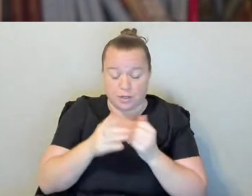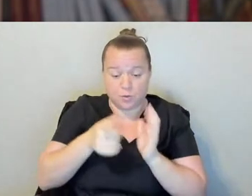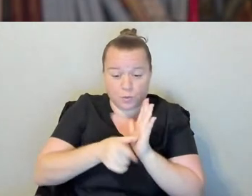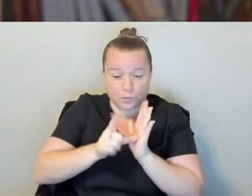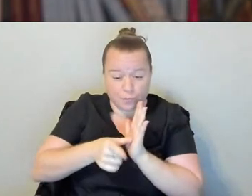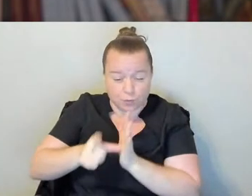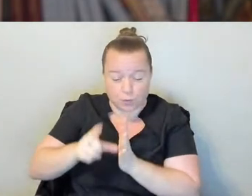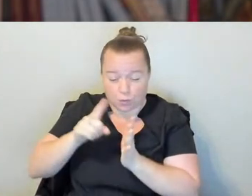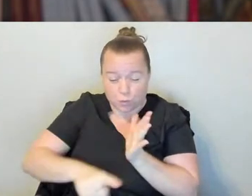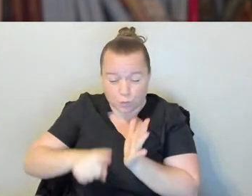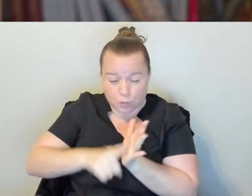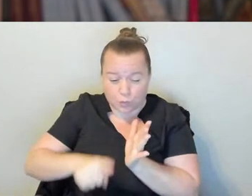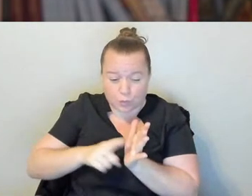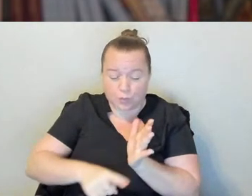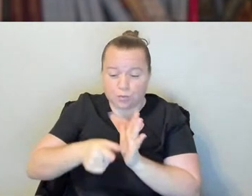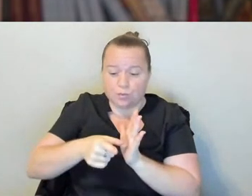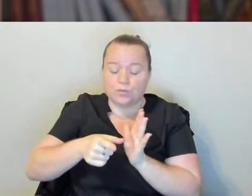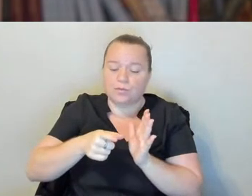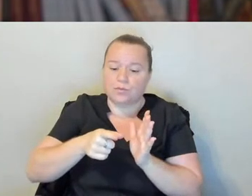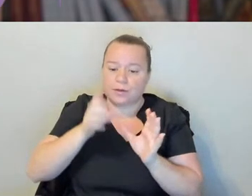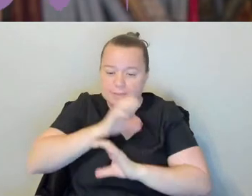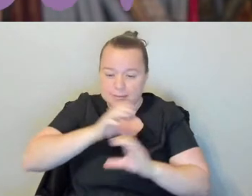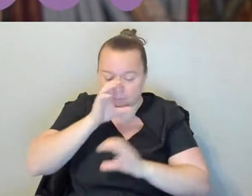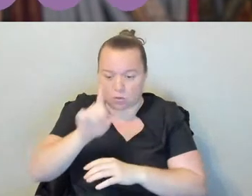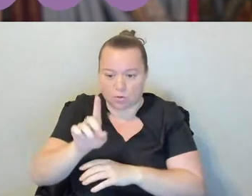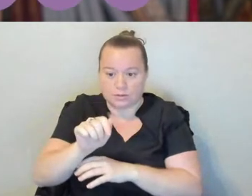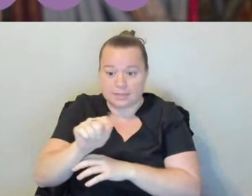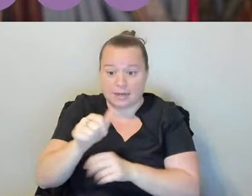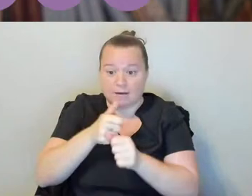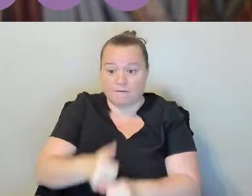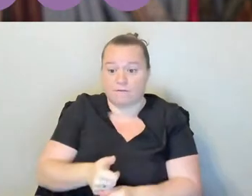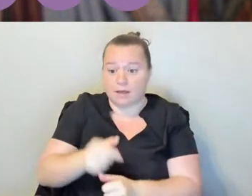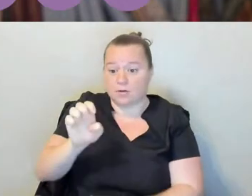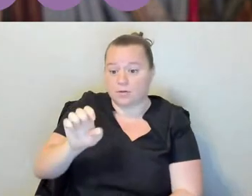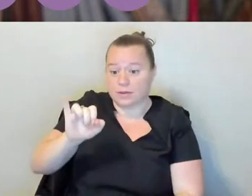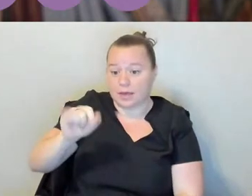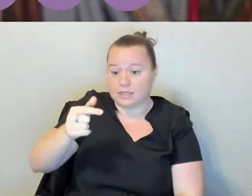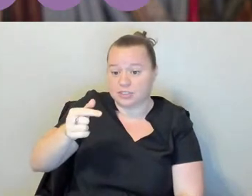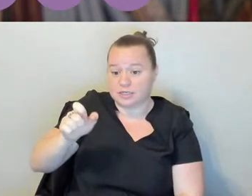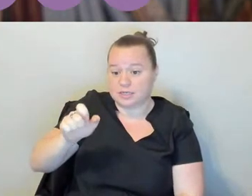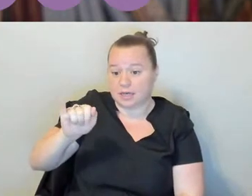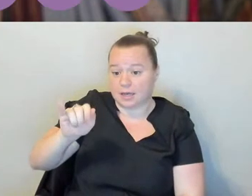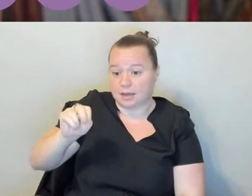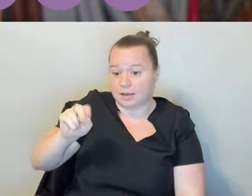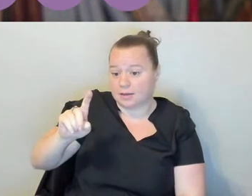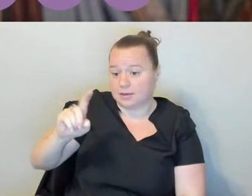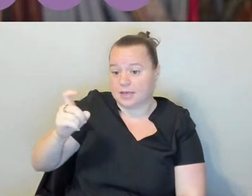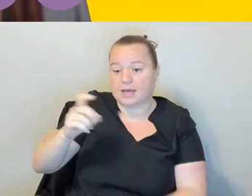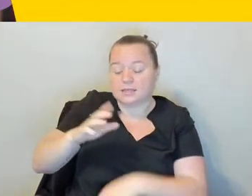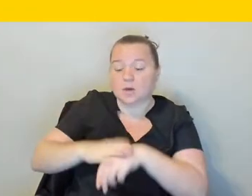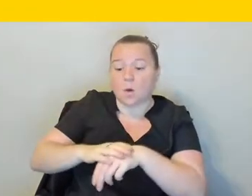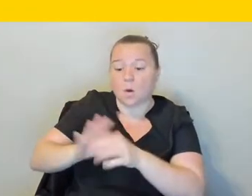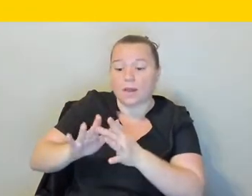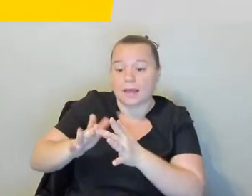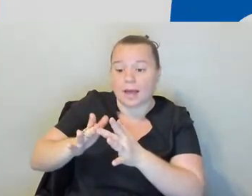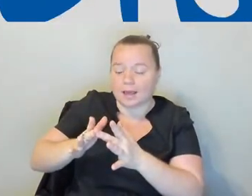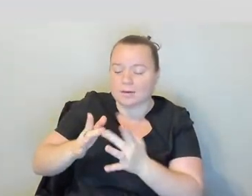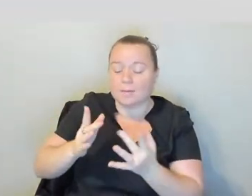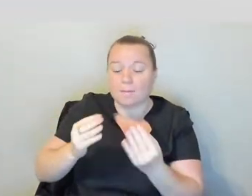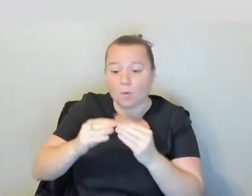data. Follow hashtag EIGE Index on social media for more updates.